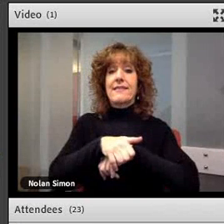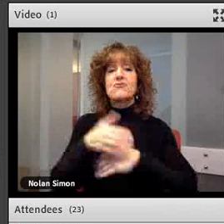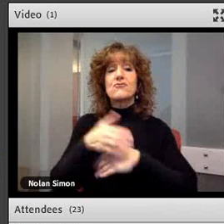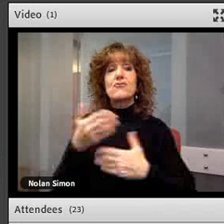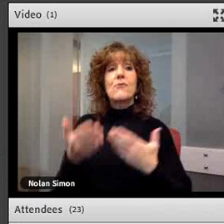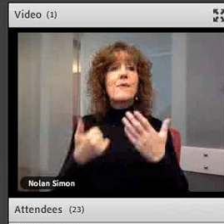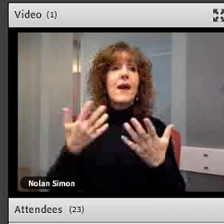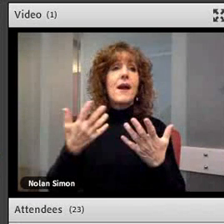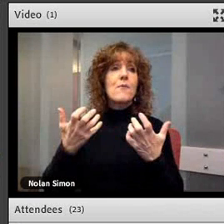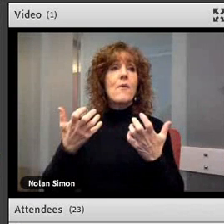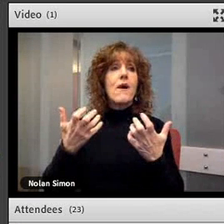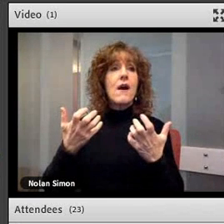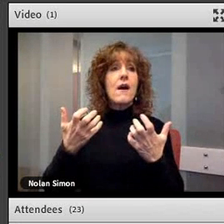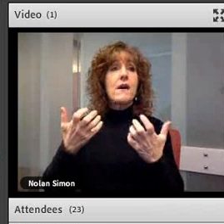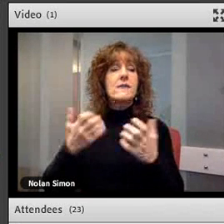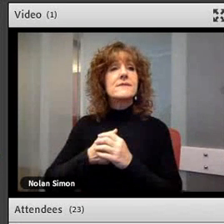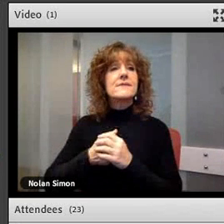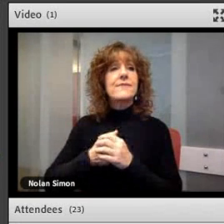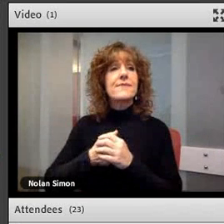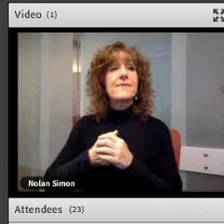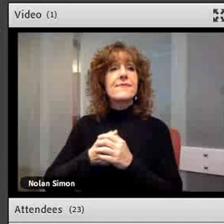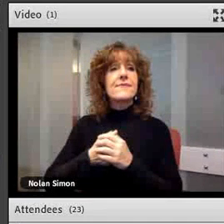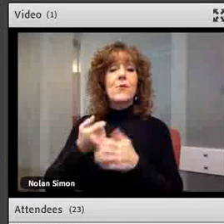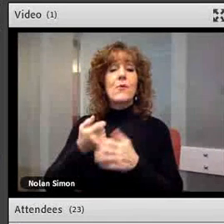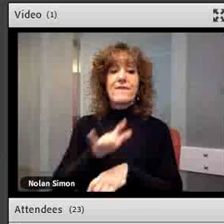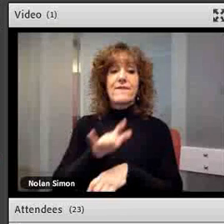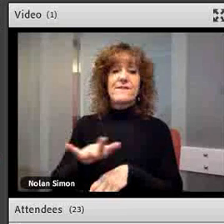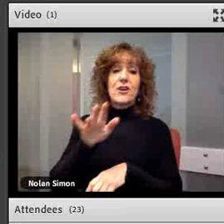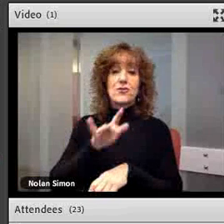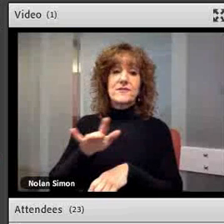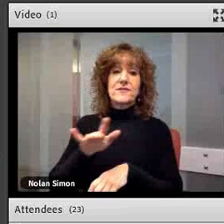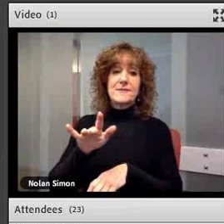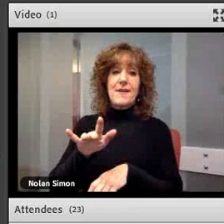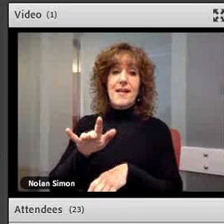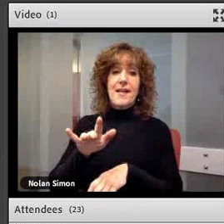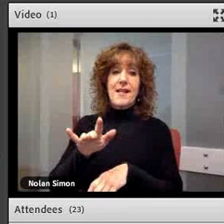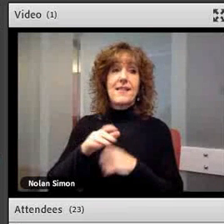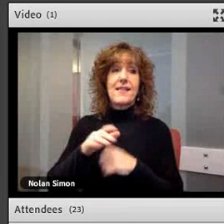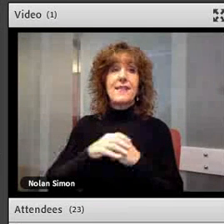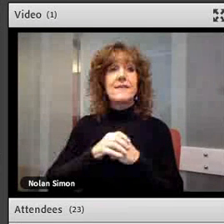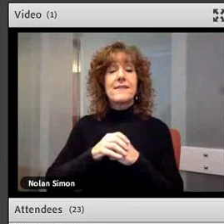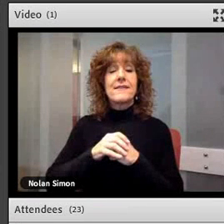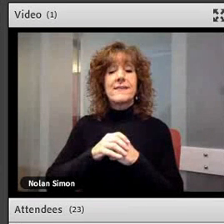generate. There we go. Okay, so we're going to finger spell here.